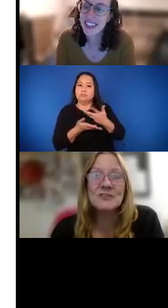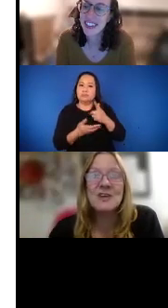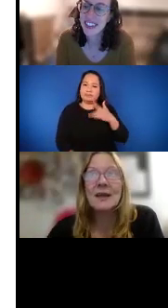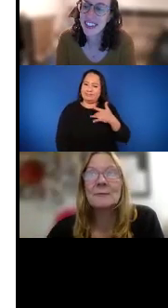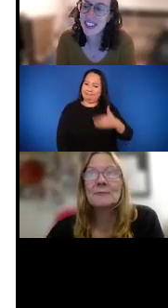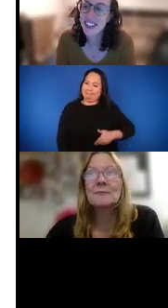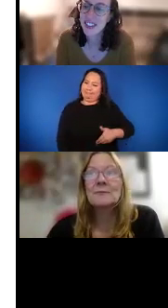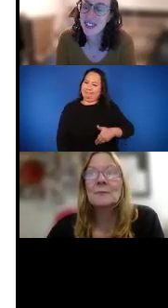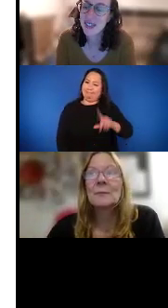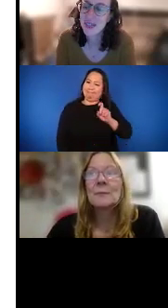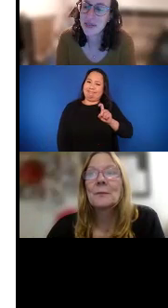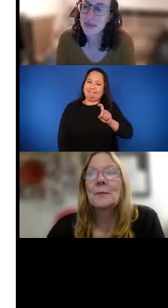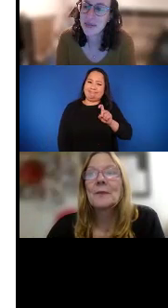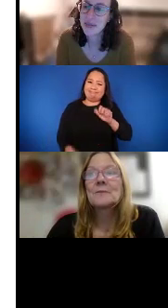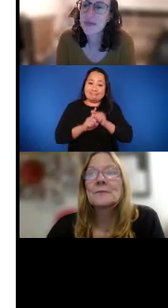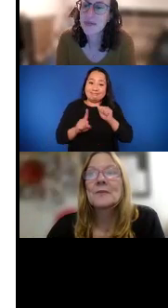always a way to check.